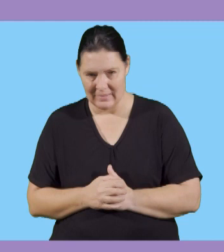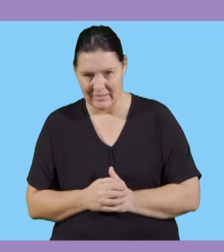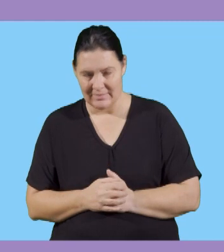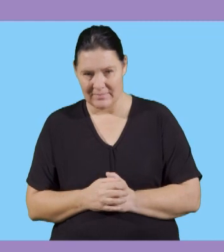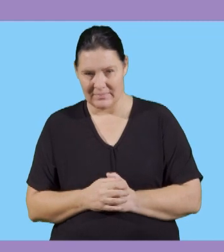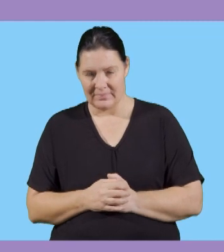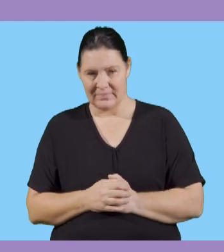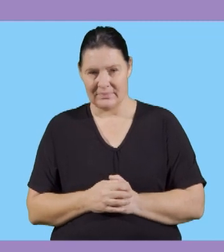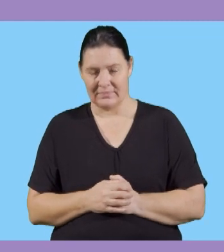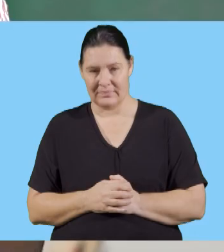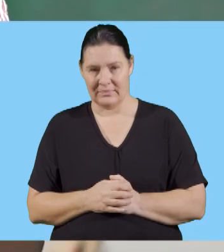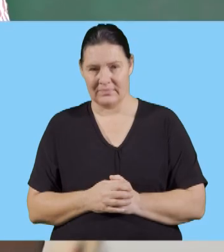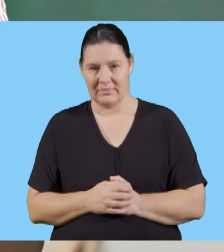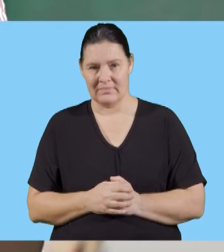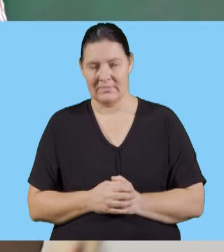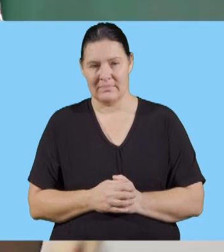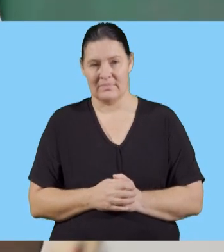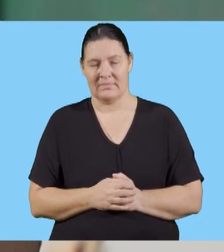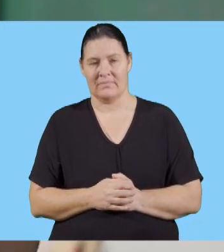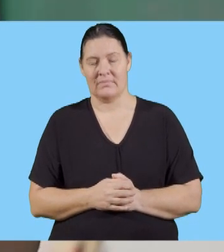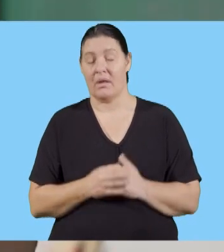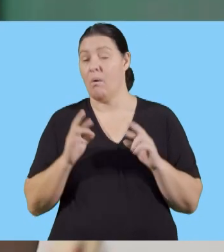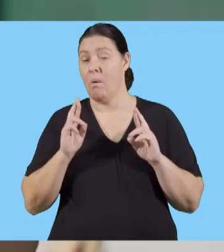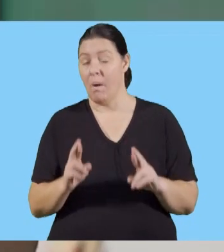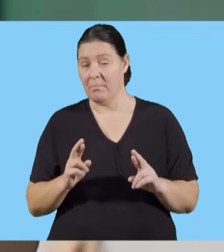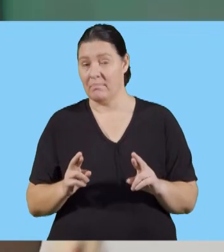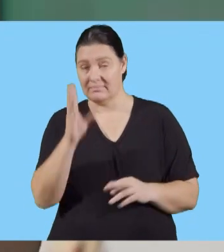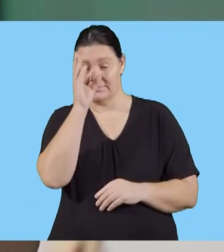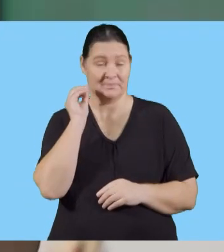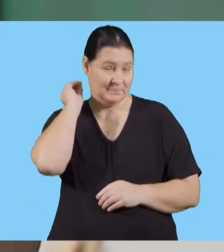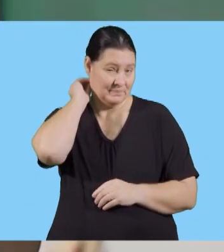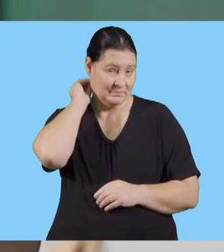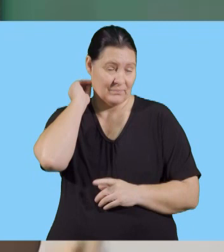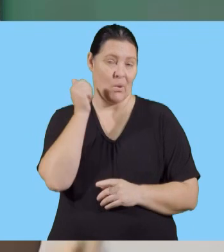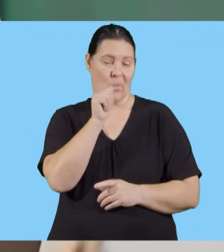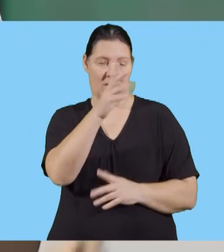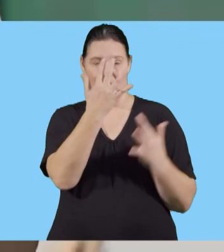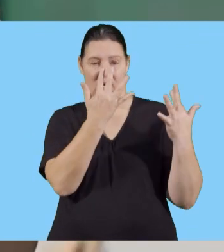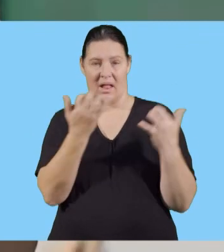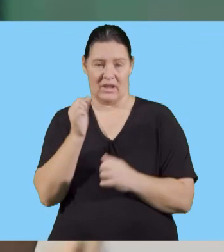left-hand side of our screen. I hope you keep that in mind when you are calculating